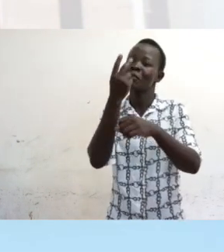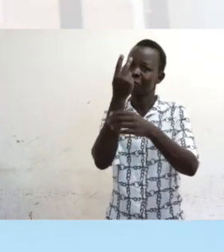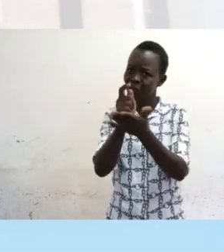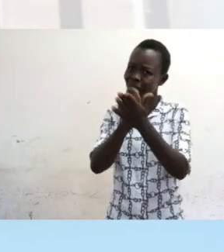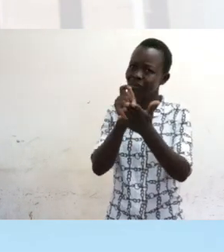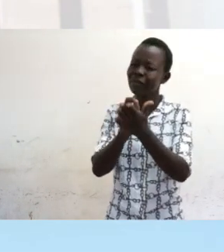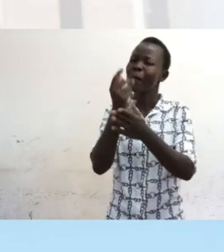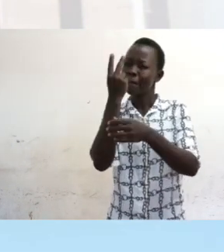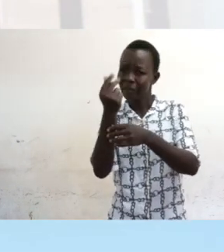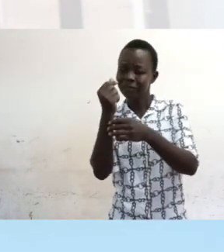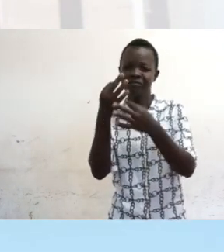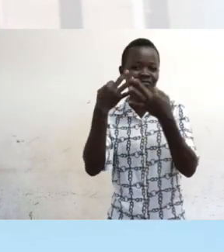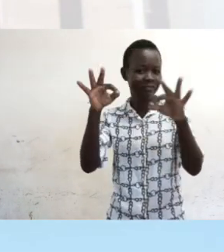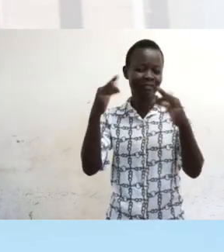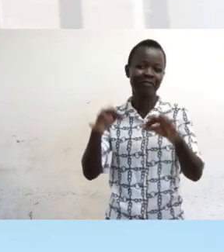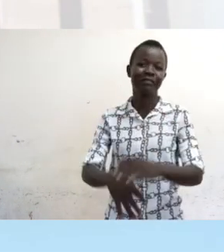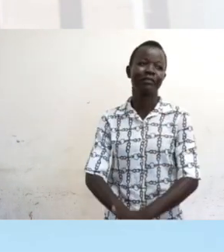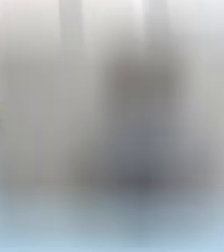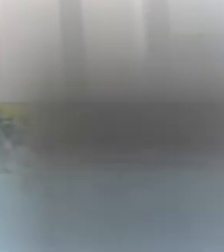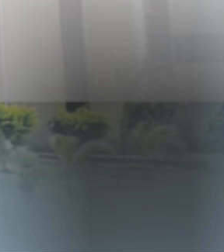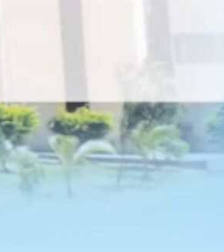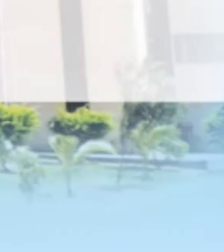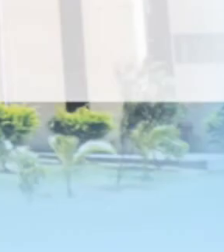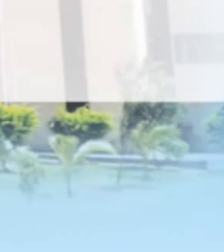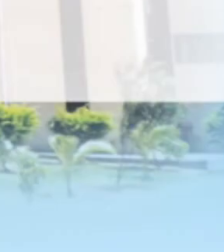and timeline is 2 weeks on receipt of request.